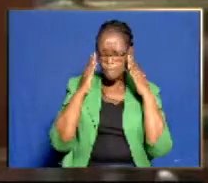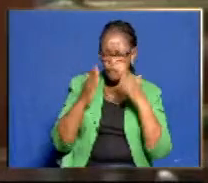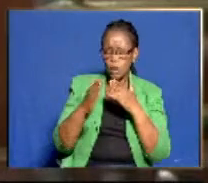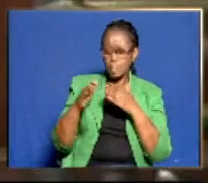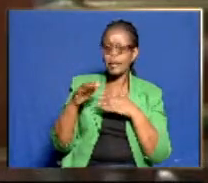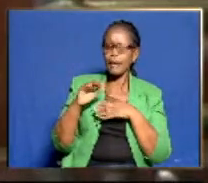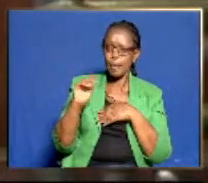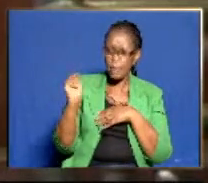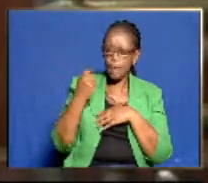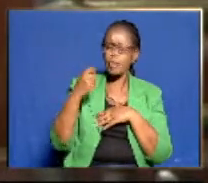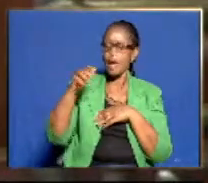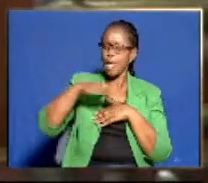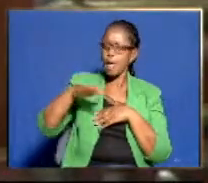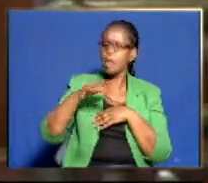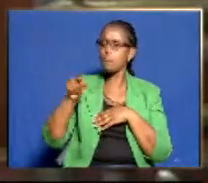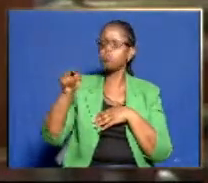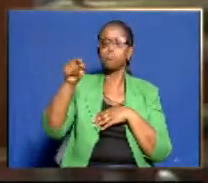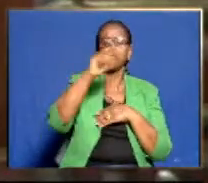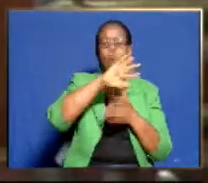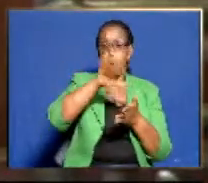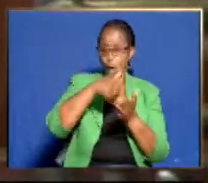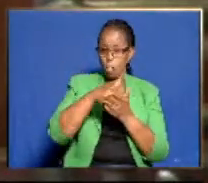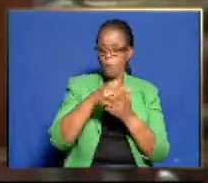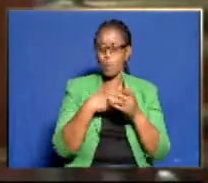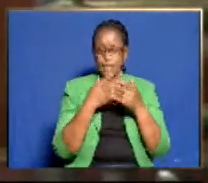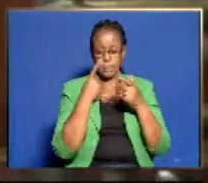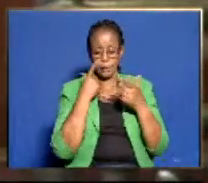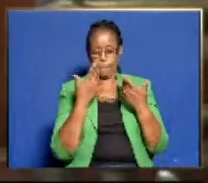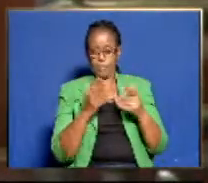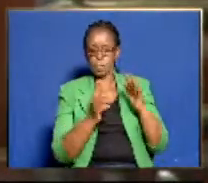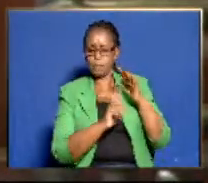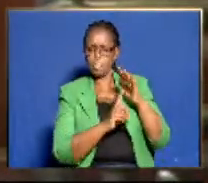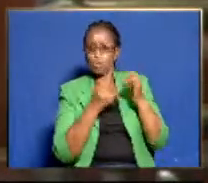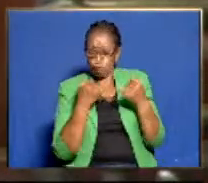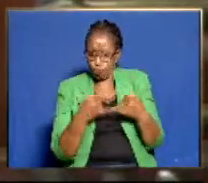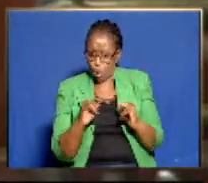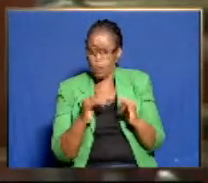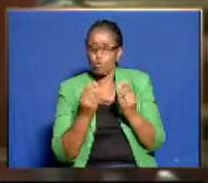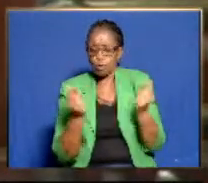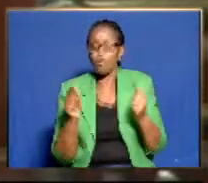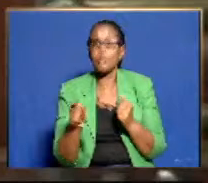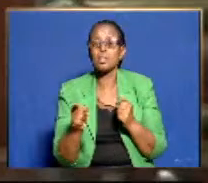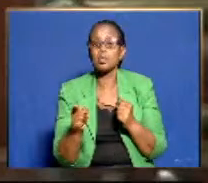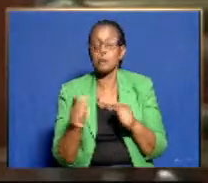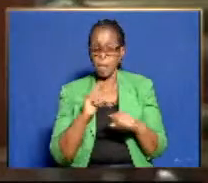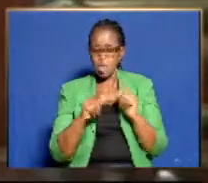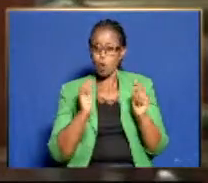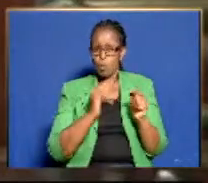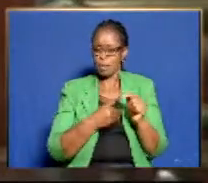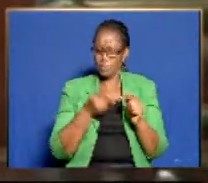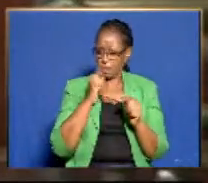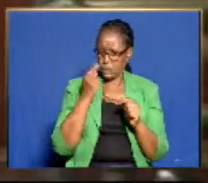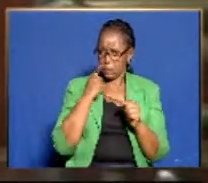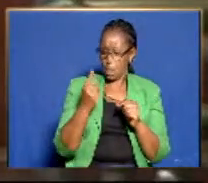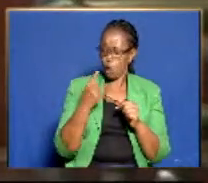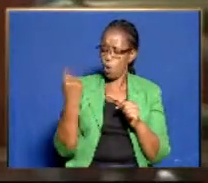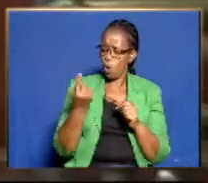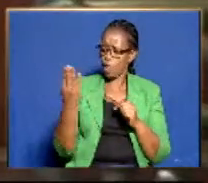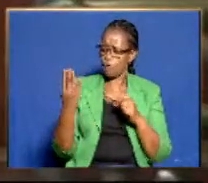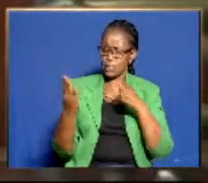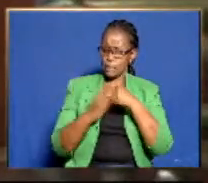the ministry making an effort towards that. But the committee noticed that only 49 million has been given